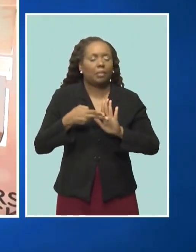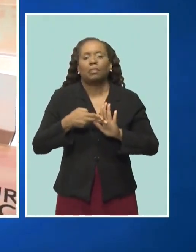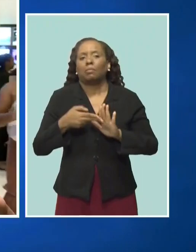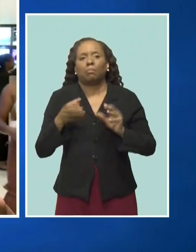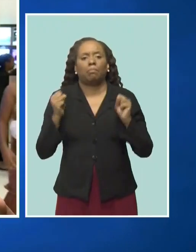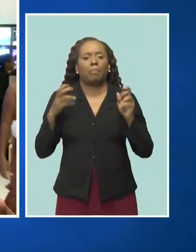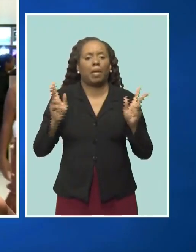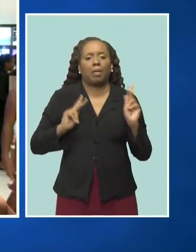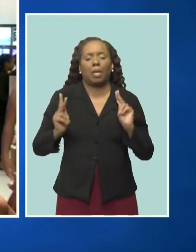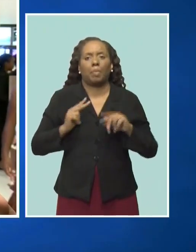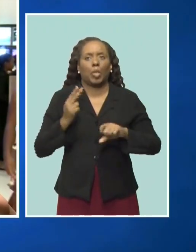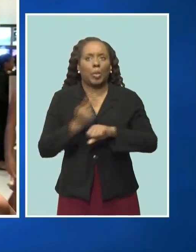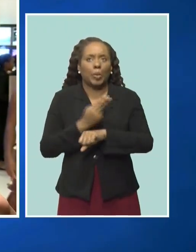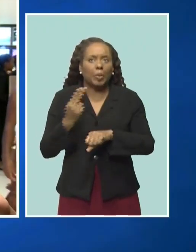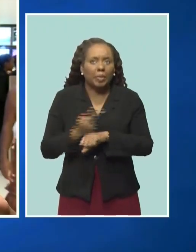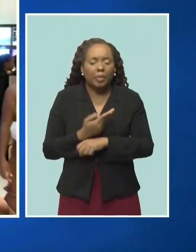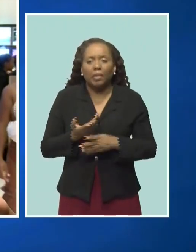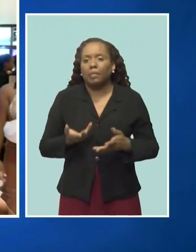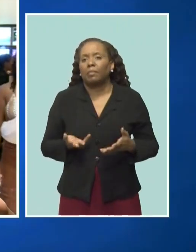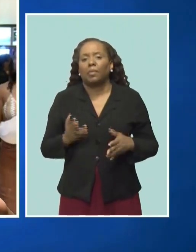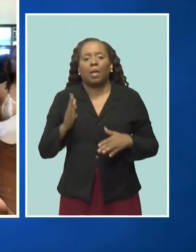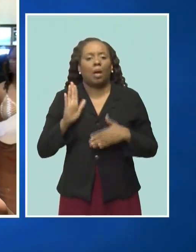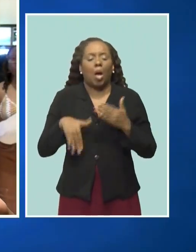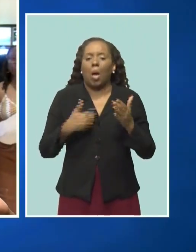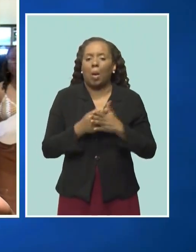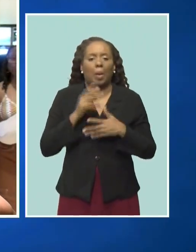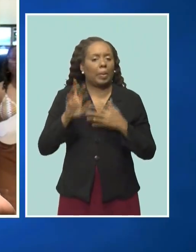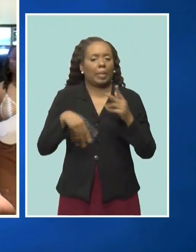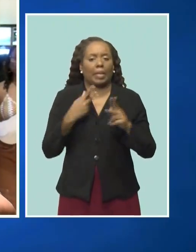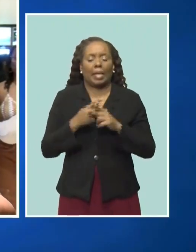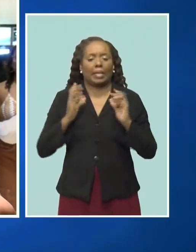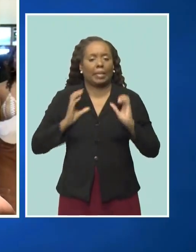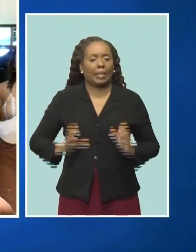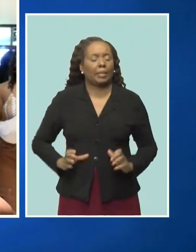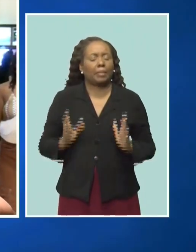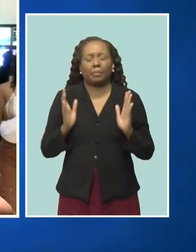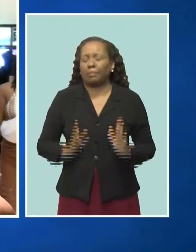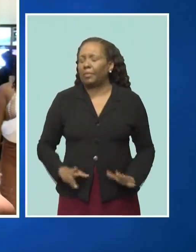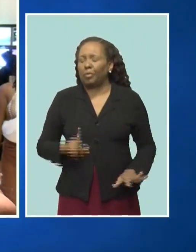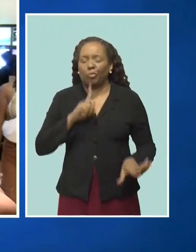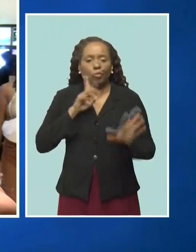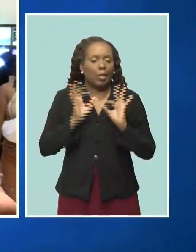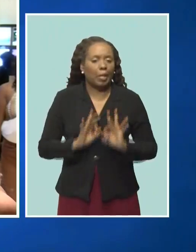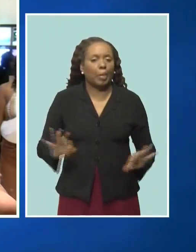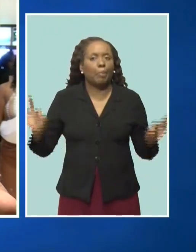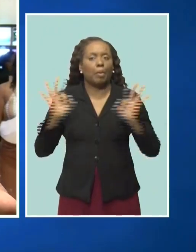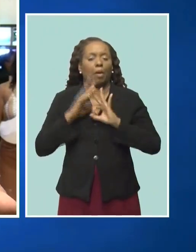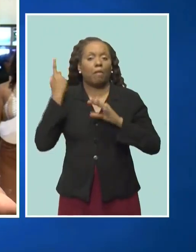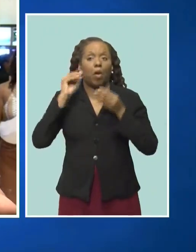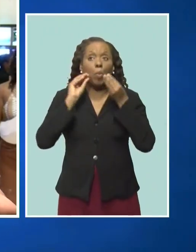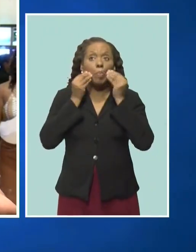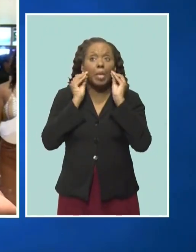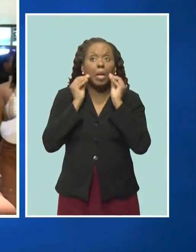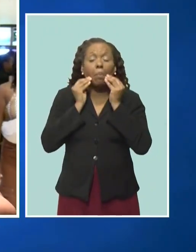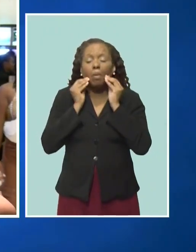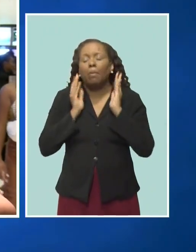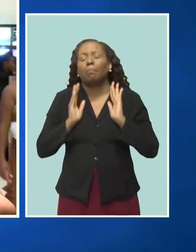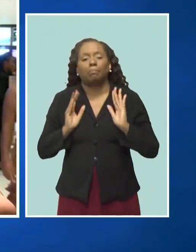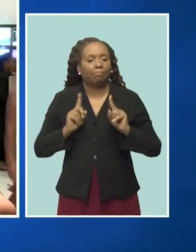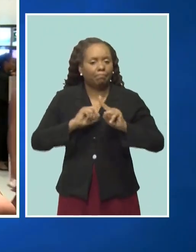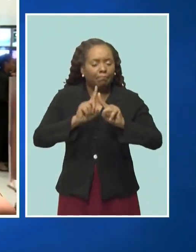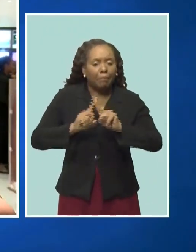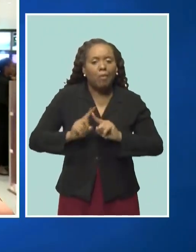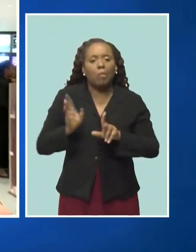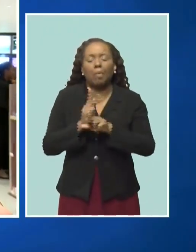a diverse brand means that we can cater to all customers, and I think that's something that's so important in makeup. And having the assortment